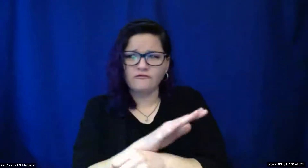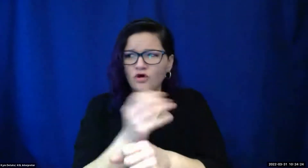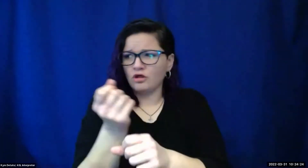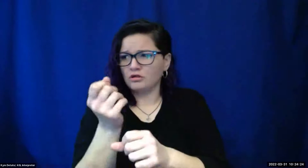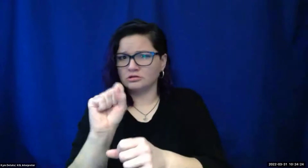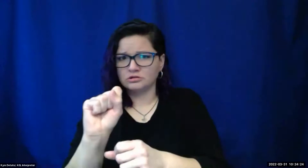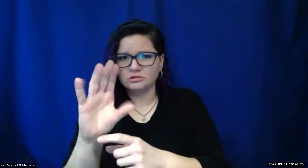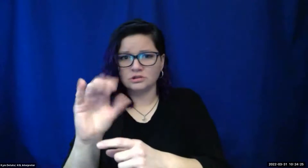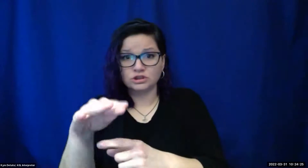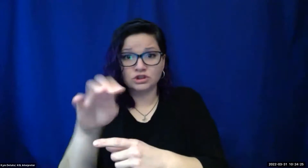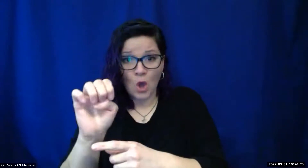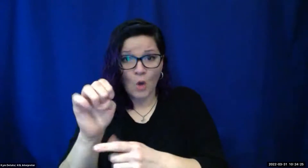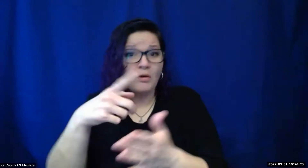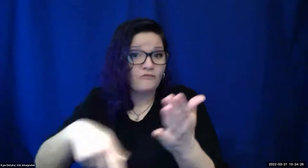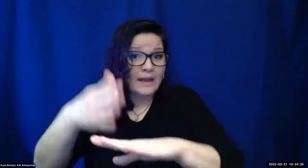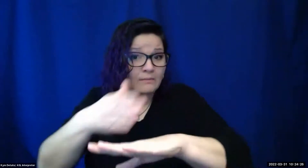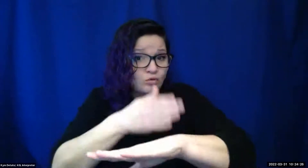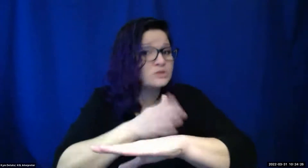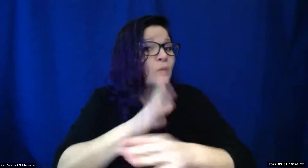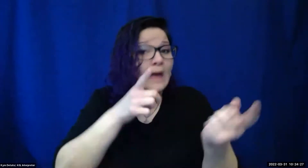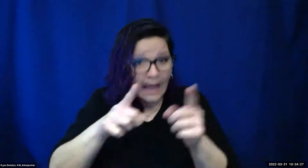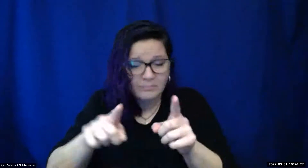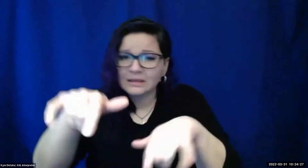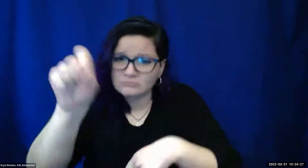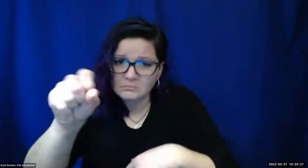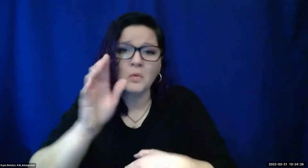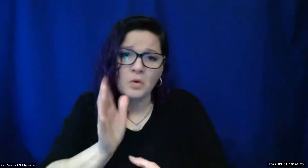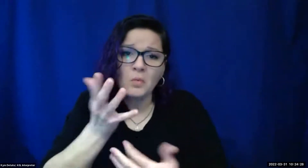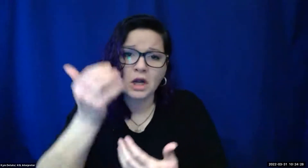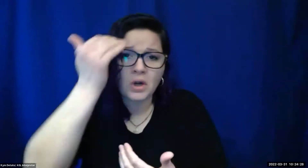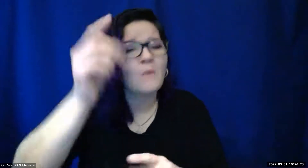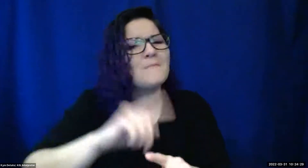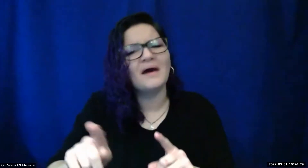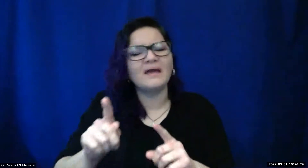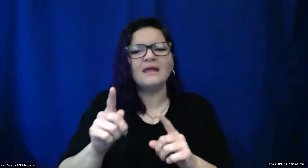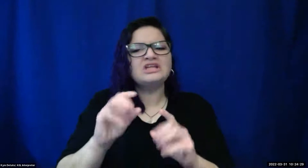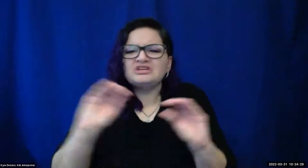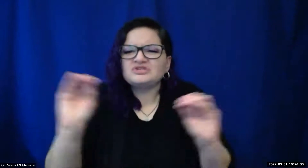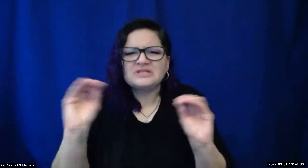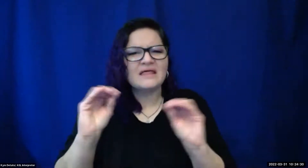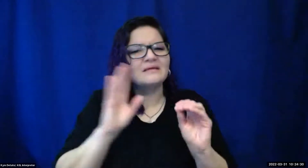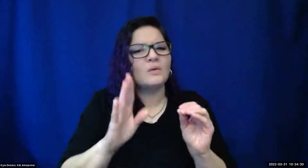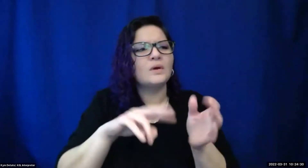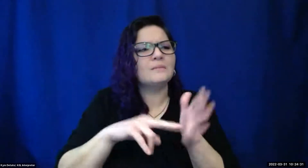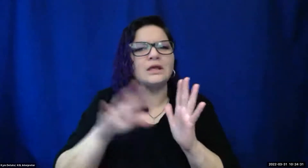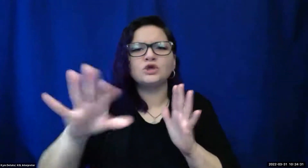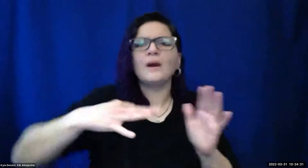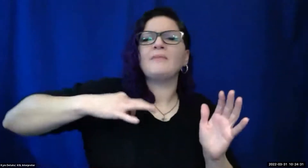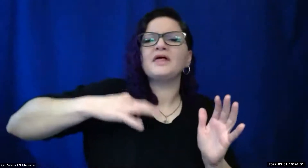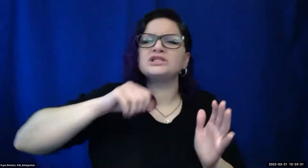being made. But certainly there's nothing that would make your application